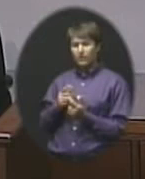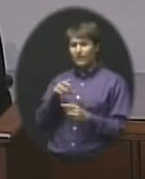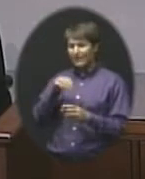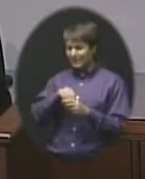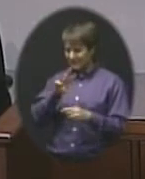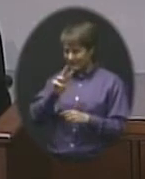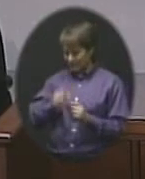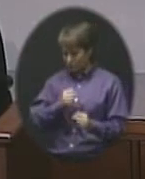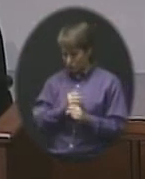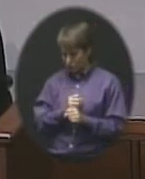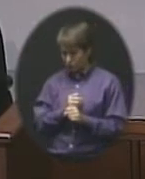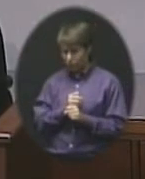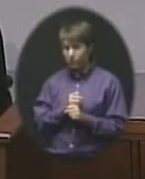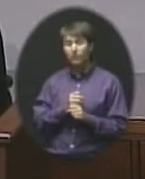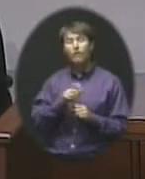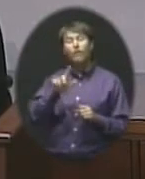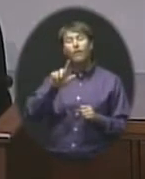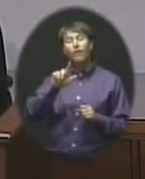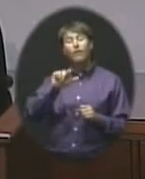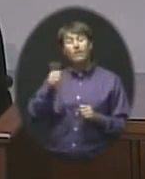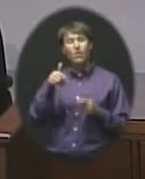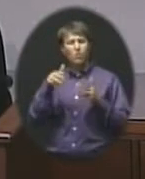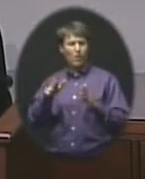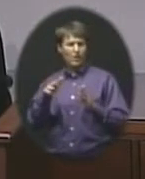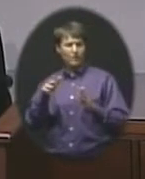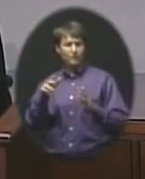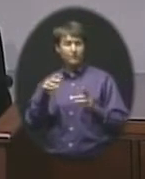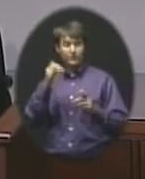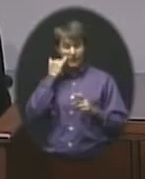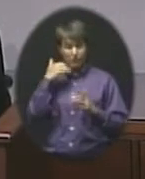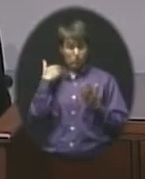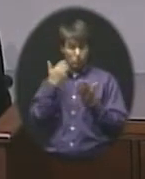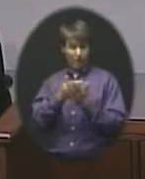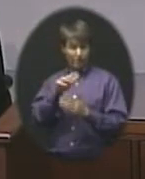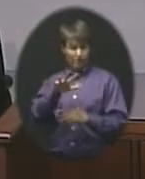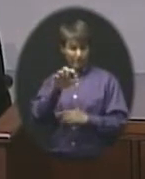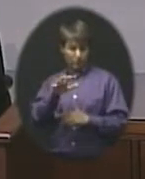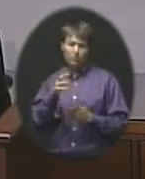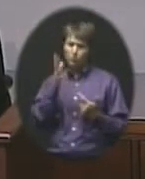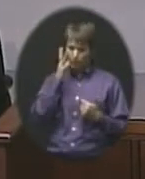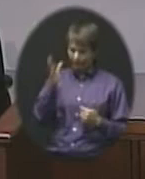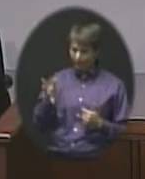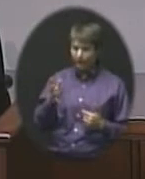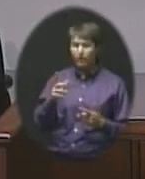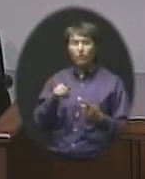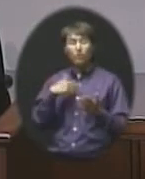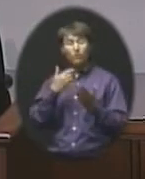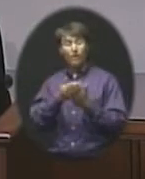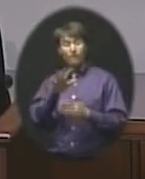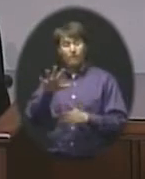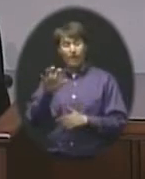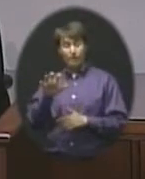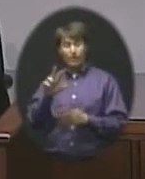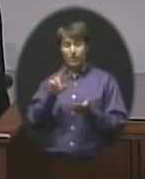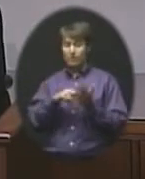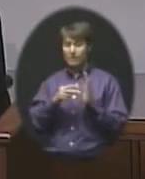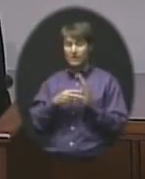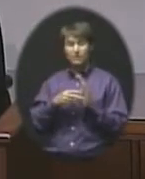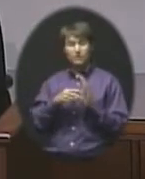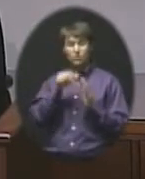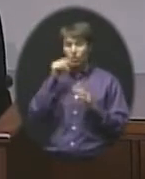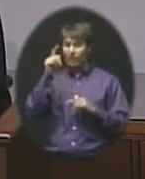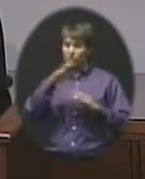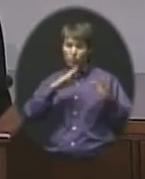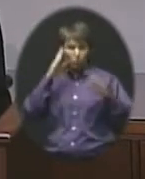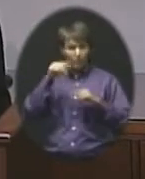6 years. Another way to look at it is if we ever get to 500, which we will, when we get to 500, then you don't have to worry about